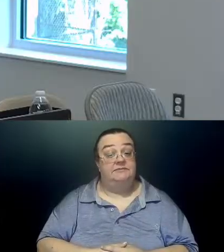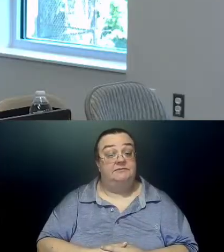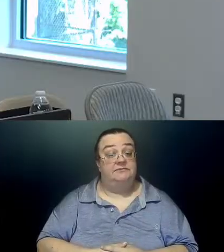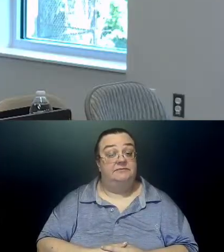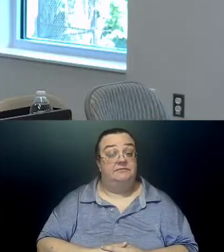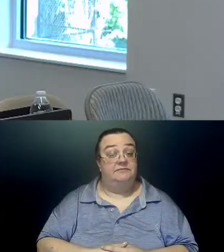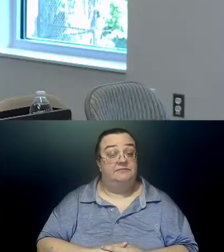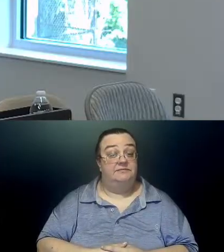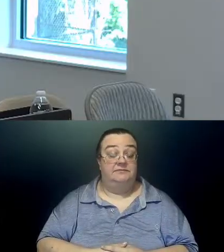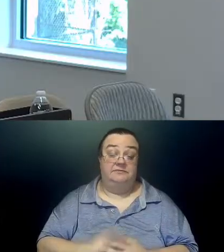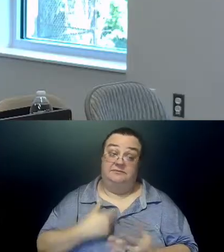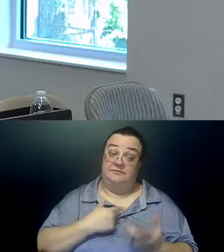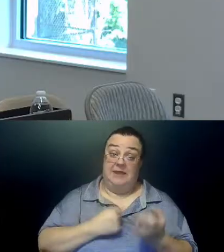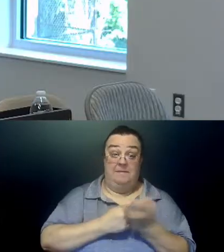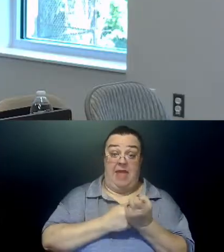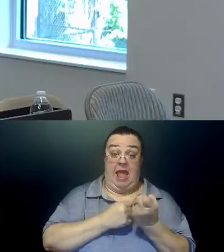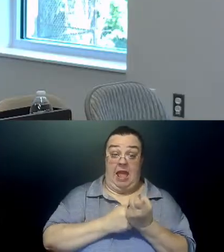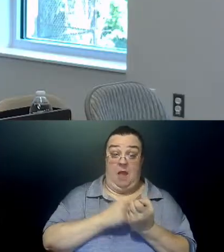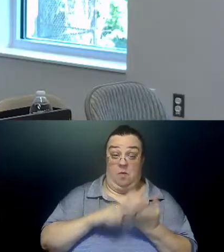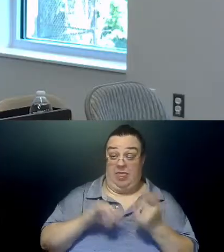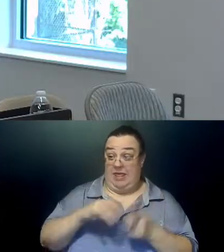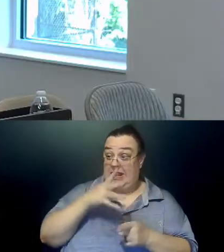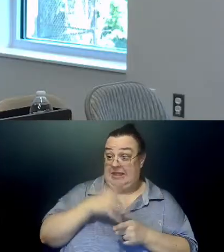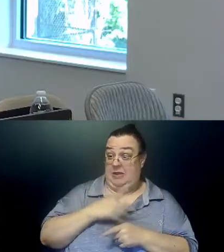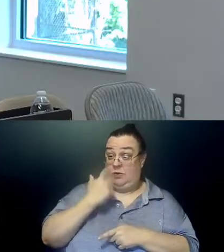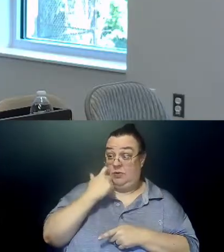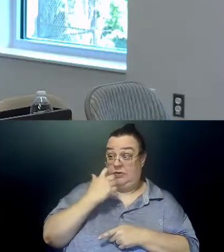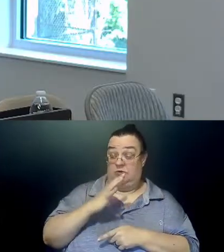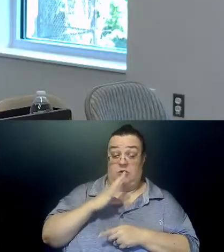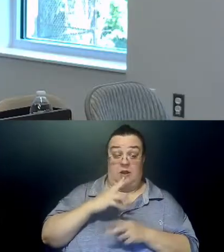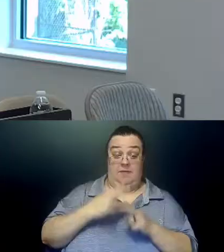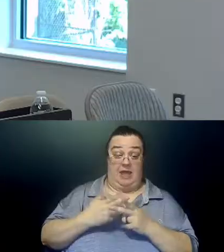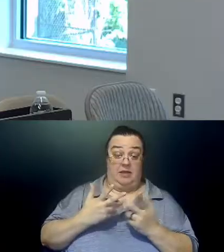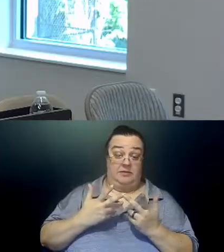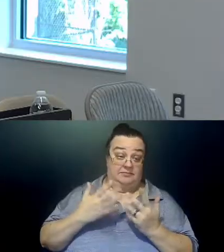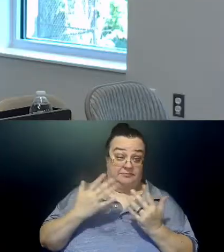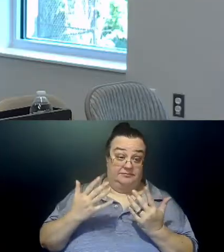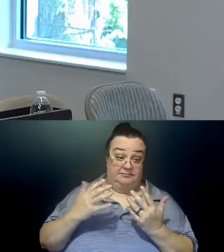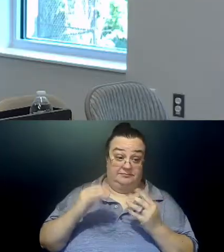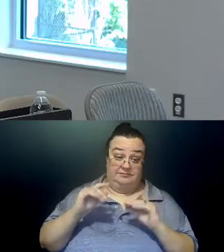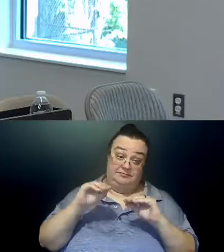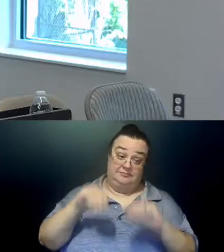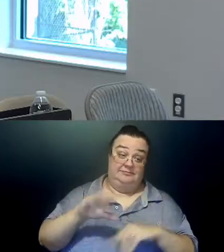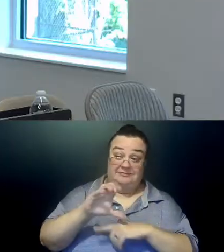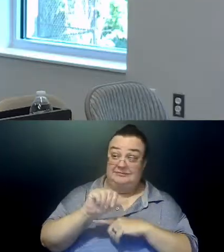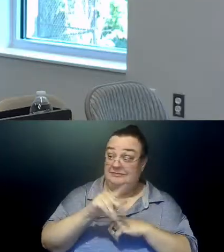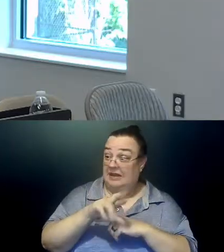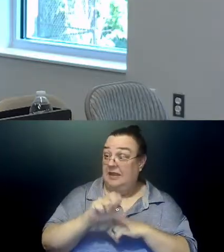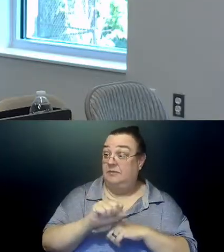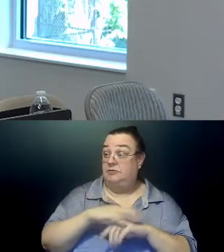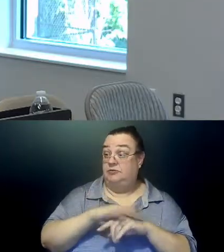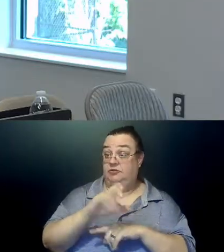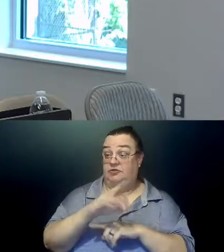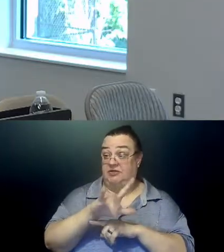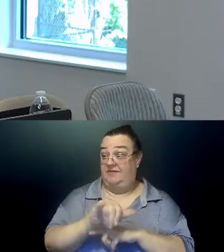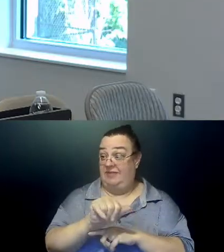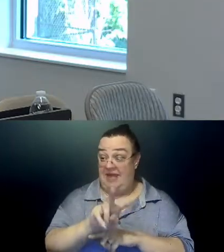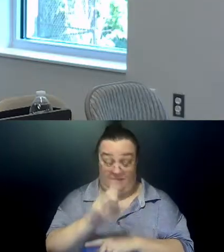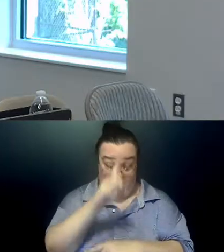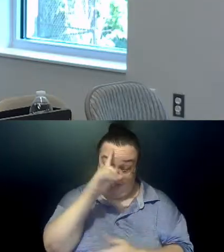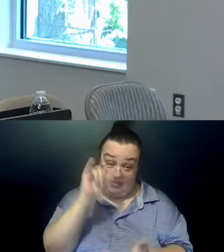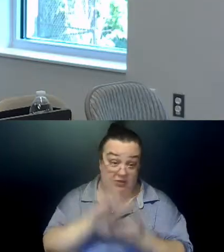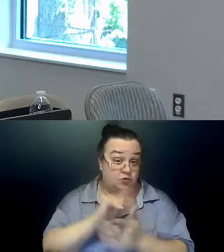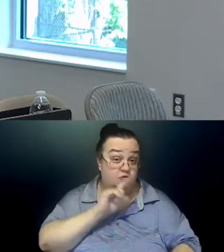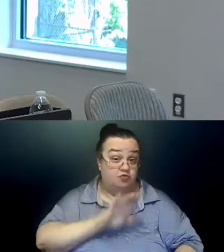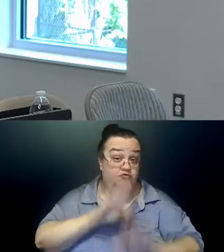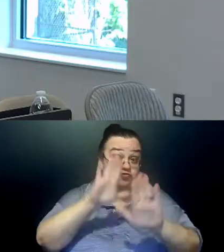to back up what the lady recently said about maybe putting cameras in Cheverly Avenue, that would be a great idea.